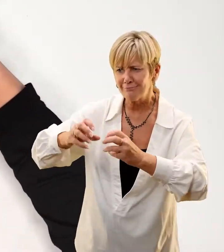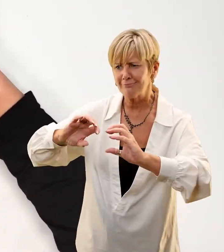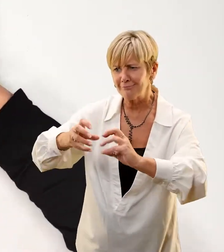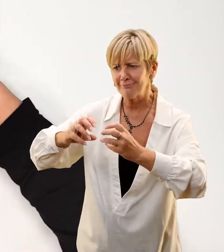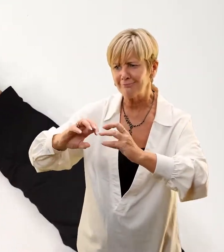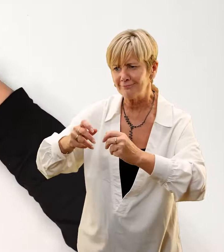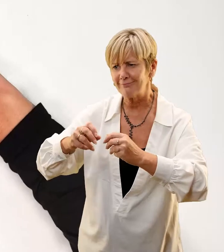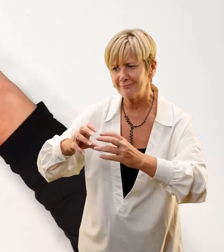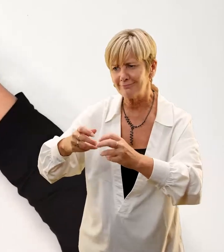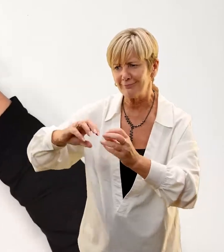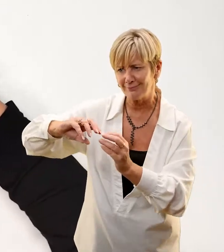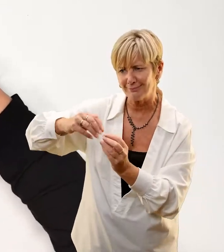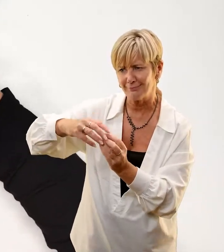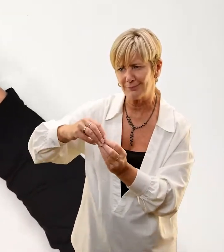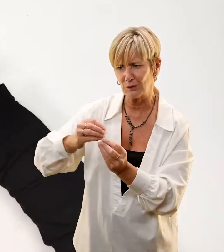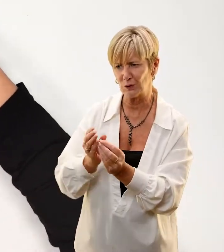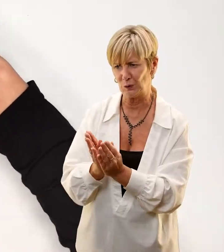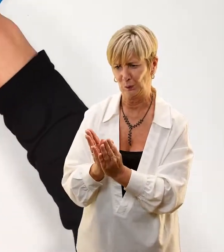cone shape.